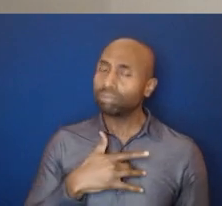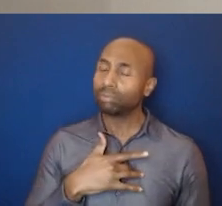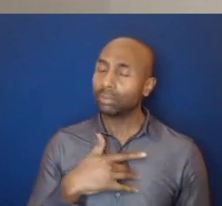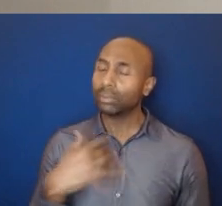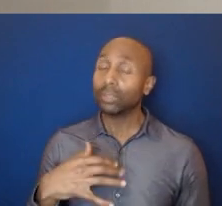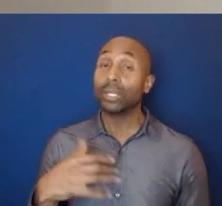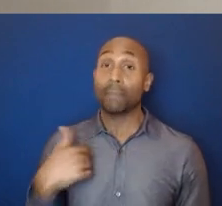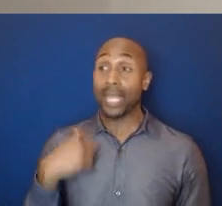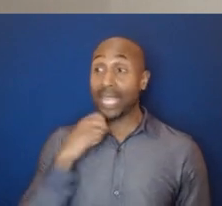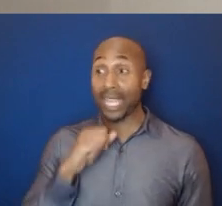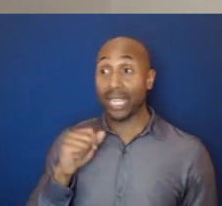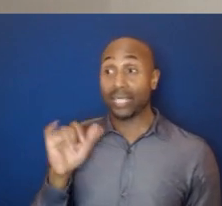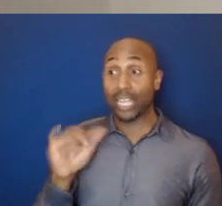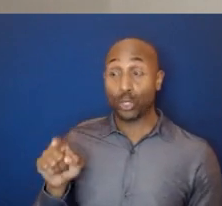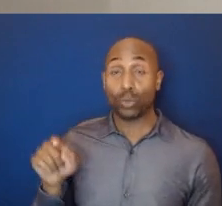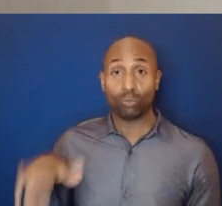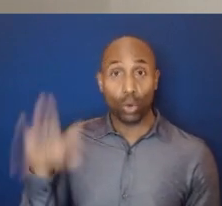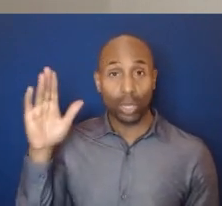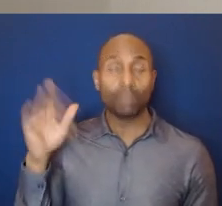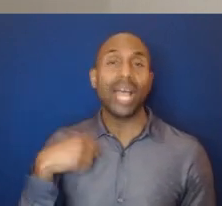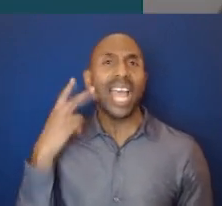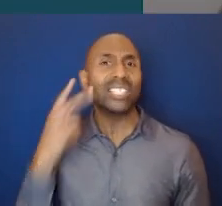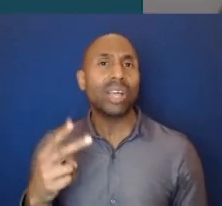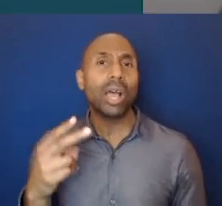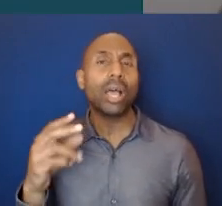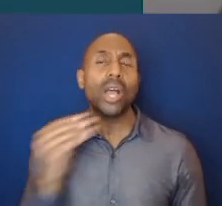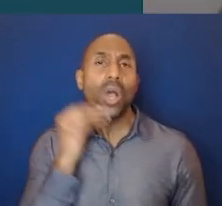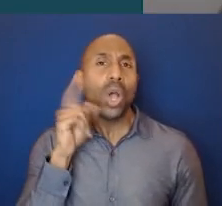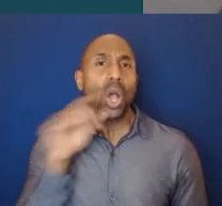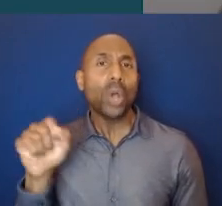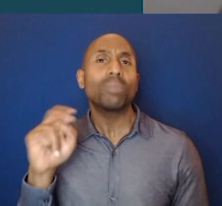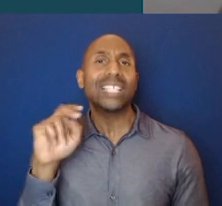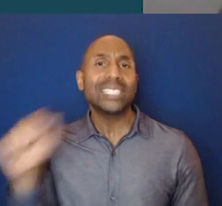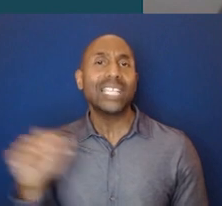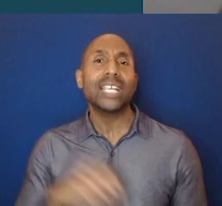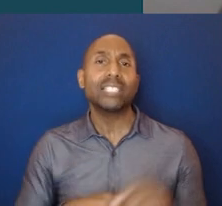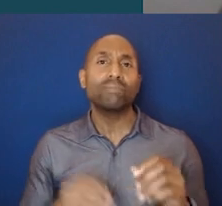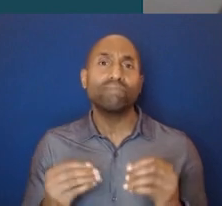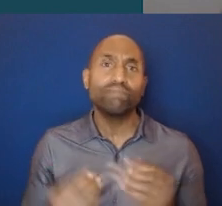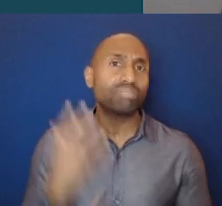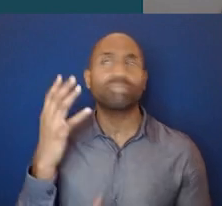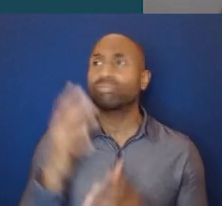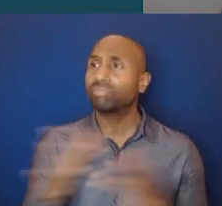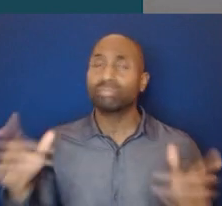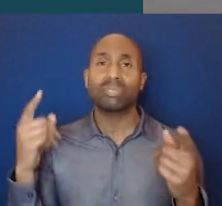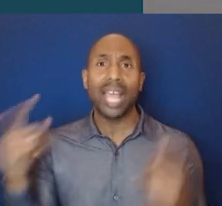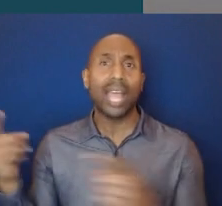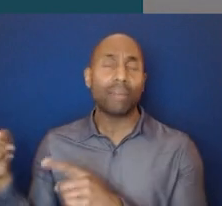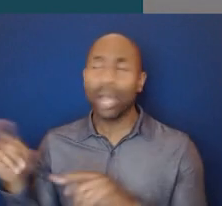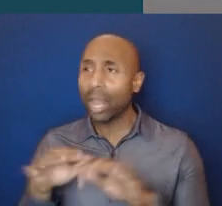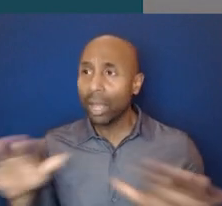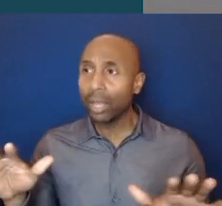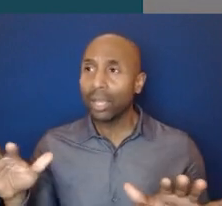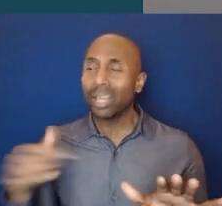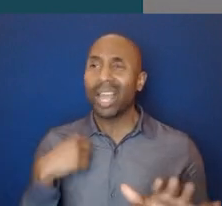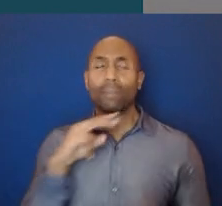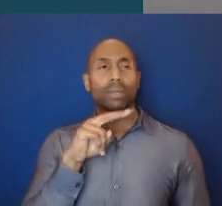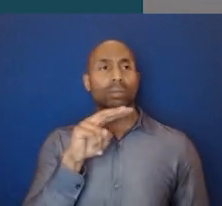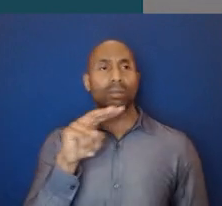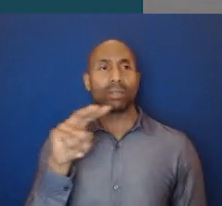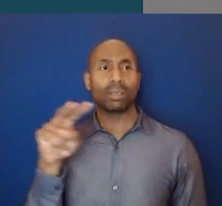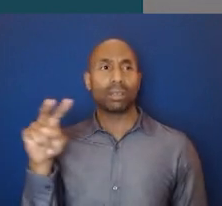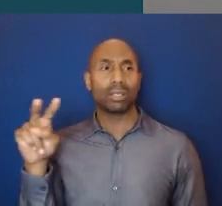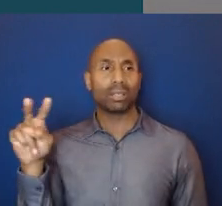saw homelessness exploding around me and it made me mad. And I started asking myself, how can it be that we let homeless